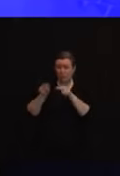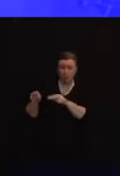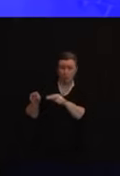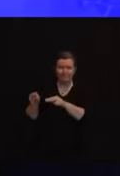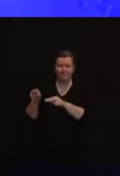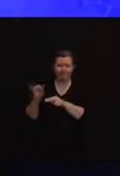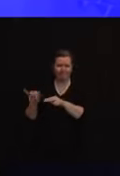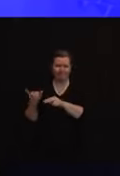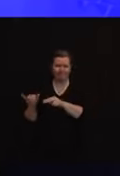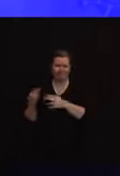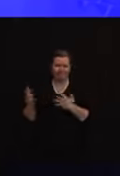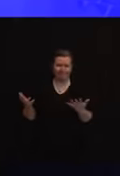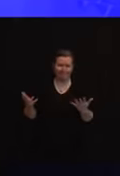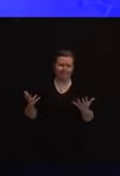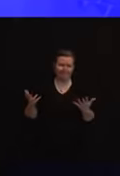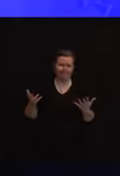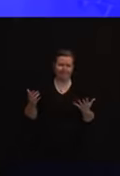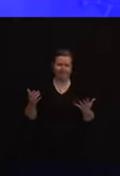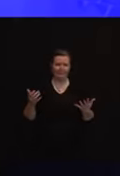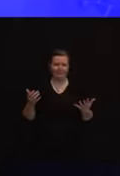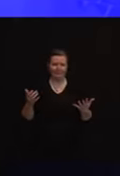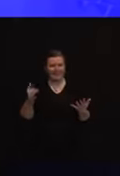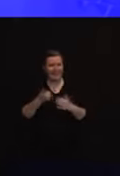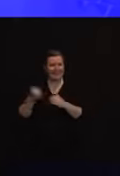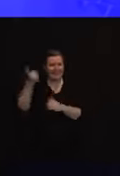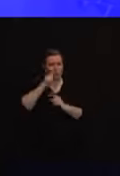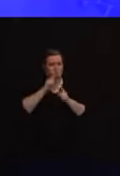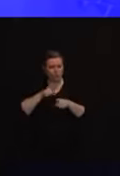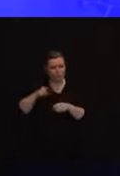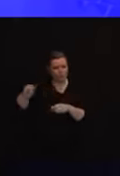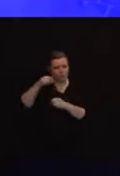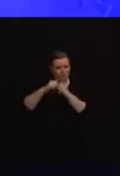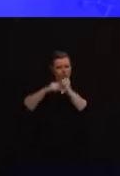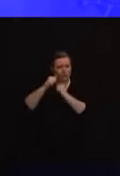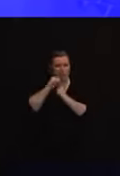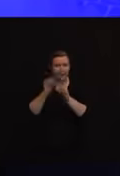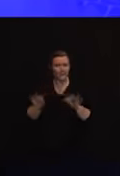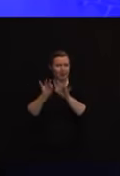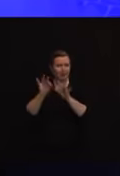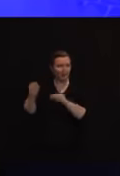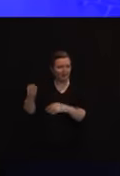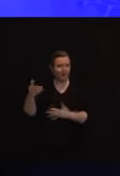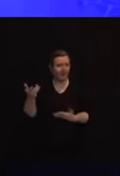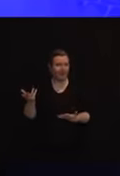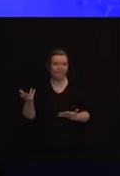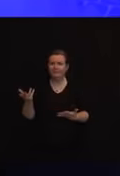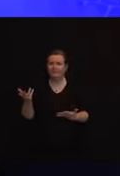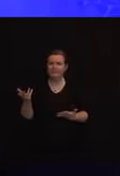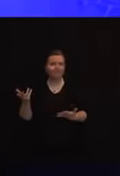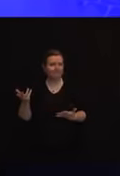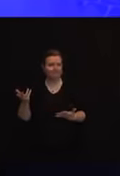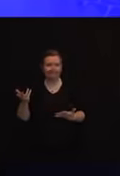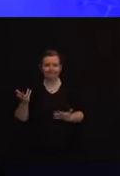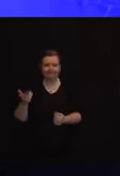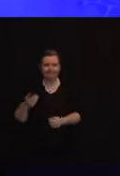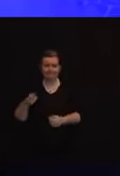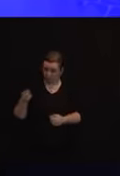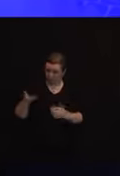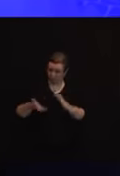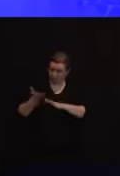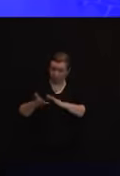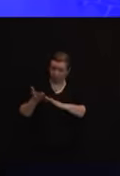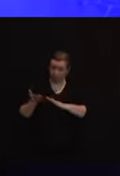governor's executive order with regards to that. So I just ask that for those, 1, who are operating at